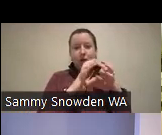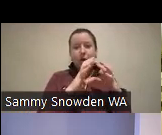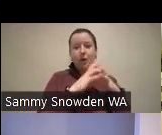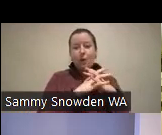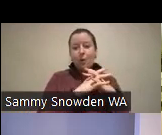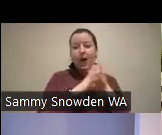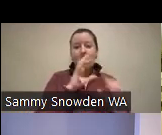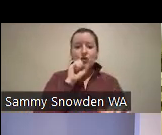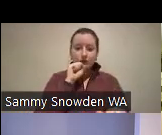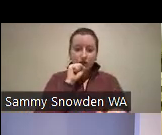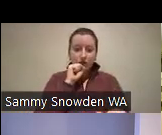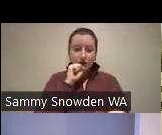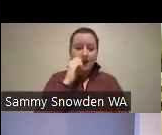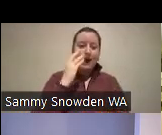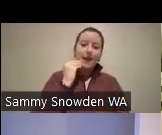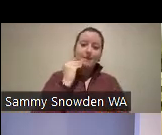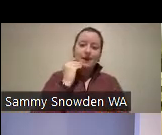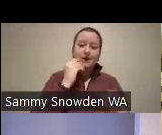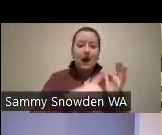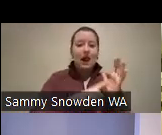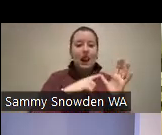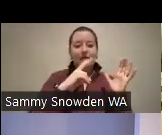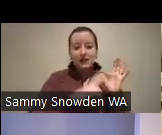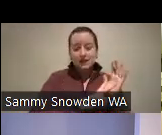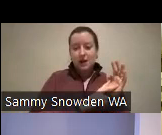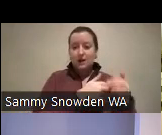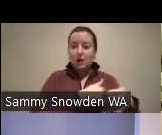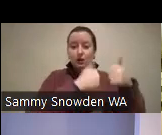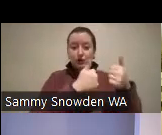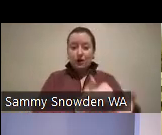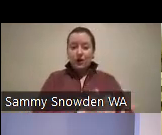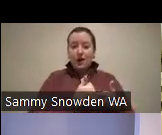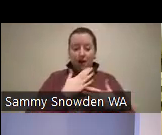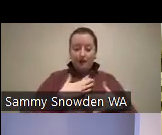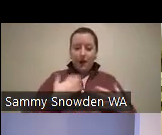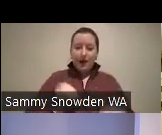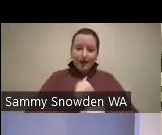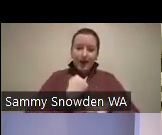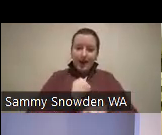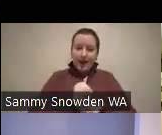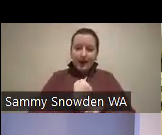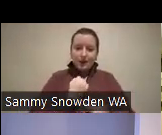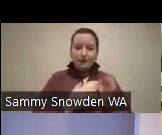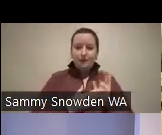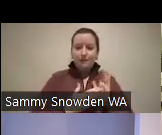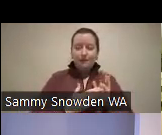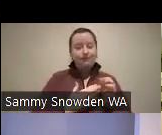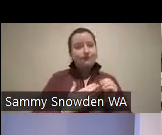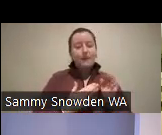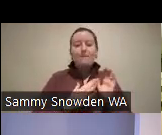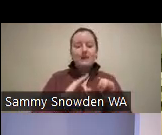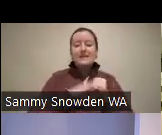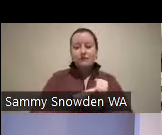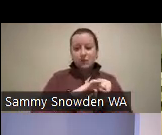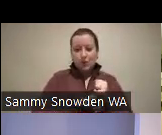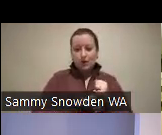And then especially the Advanced Oil Magic book, you've got the protocol, so you can actually follow that for the time that it says to do that. If